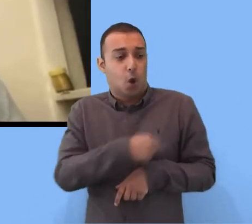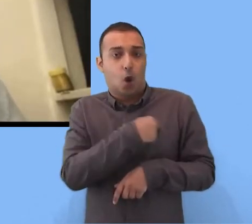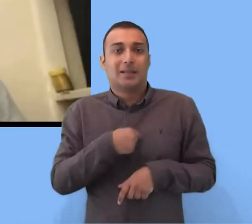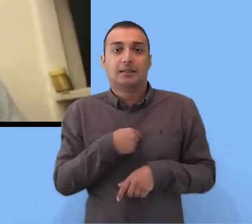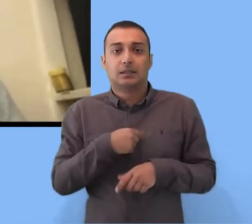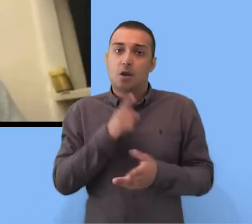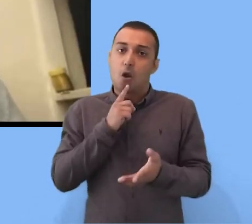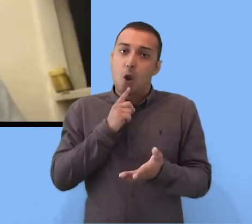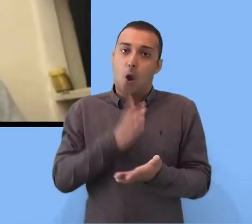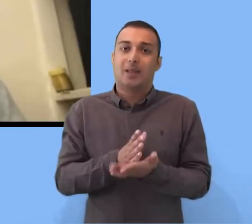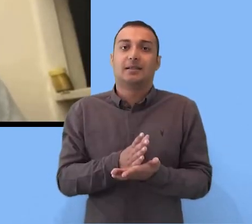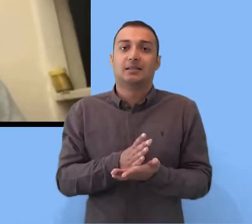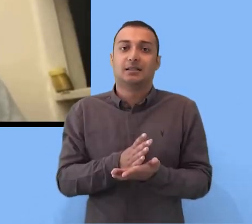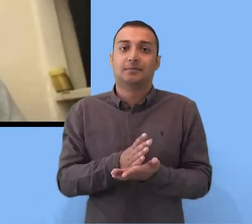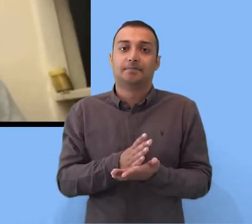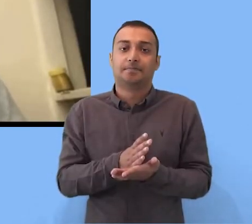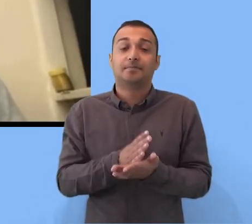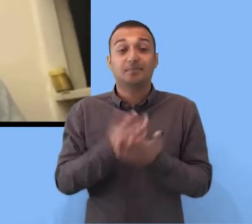consistent.